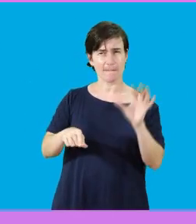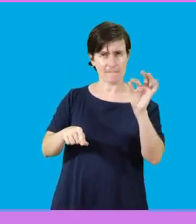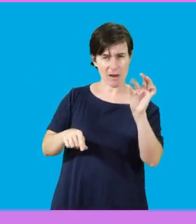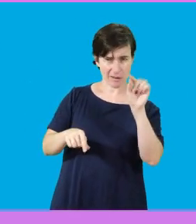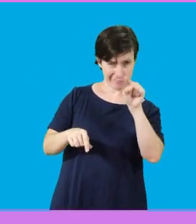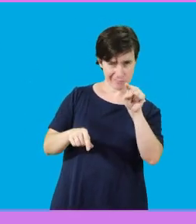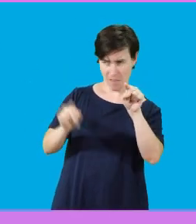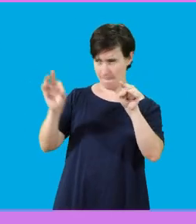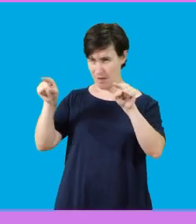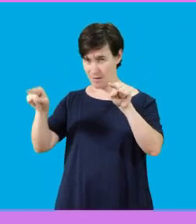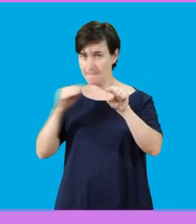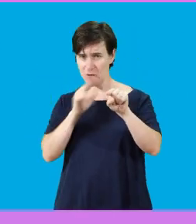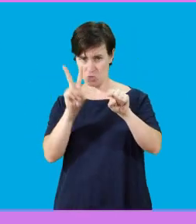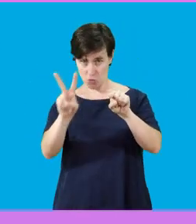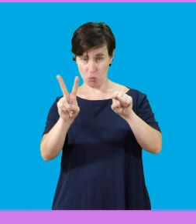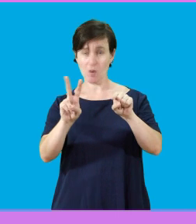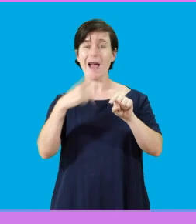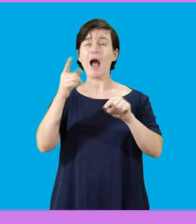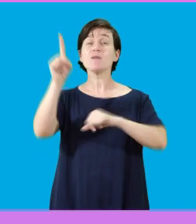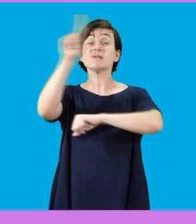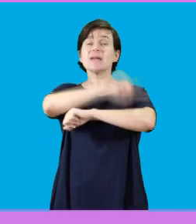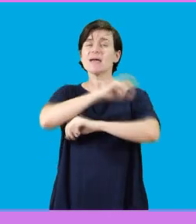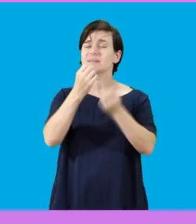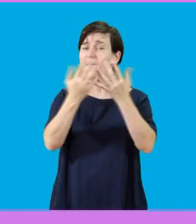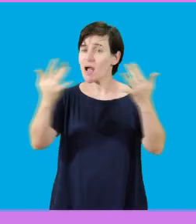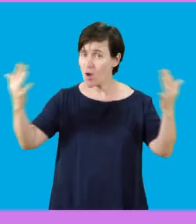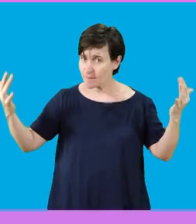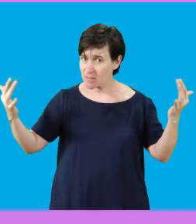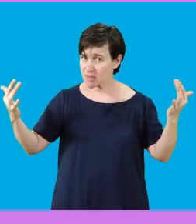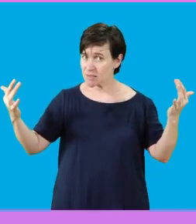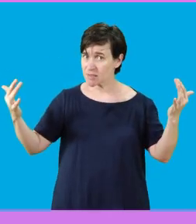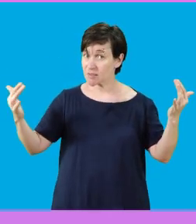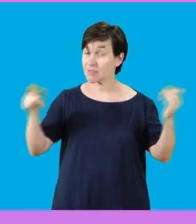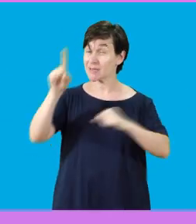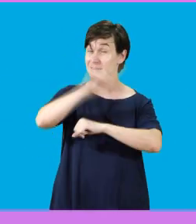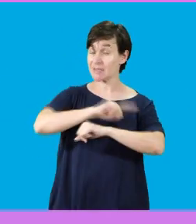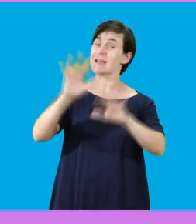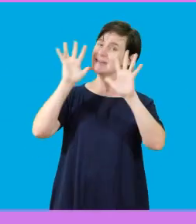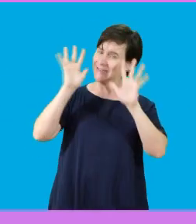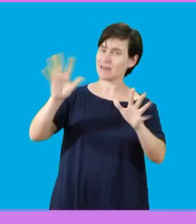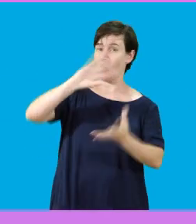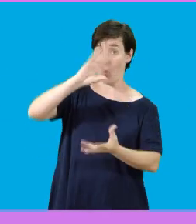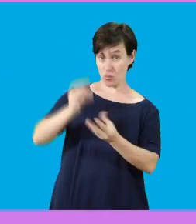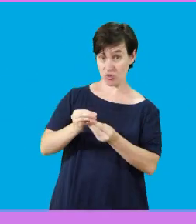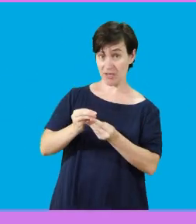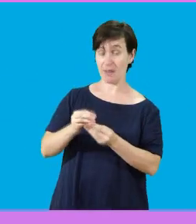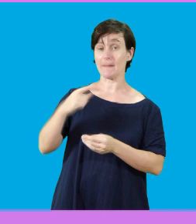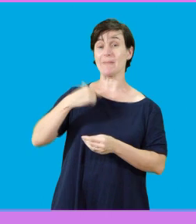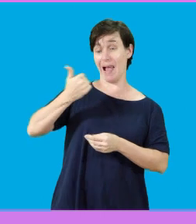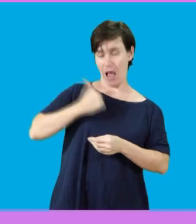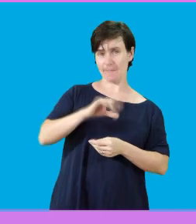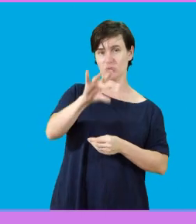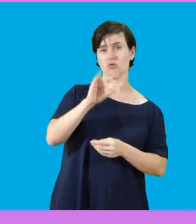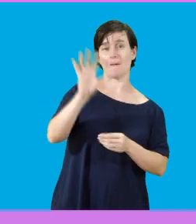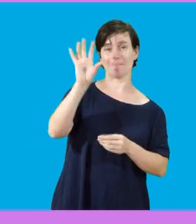here and we've got a Monday there. So it's 2 out of how many days do we have? 1, 2, 3, 4, 5, 6, 7, 8, 9, 10. So we've got 10